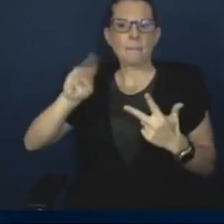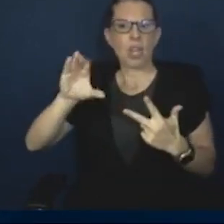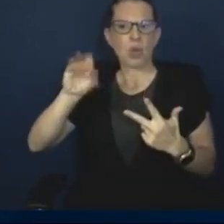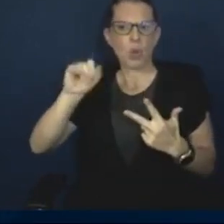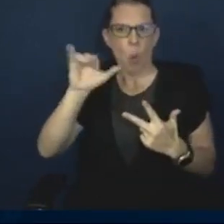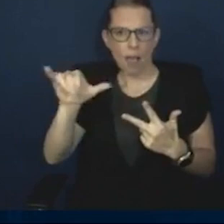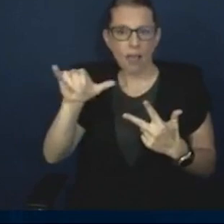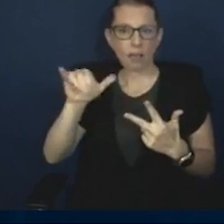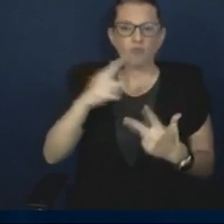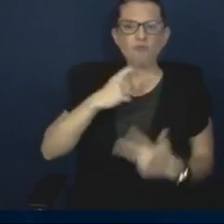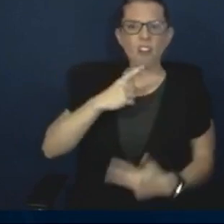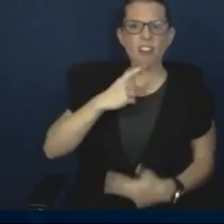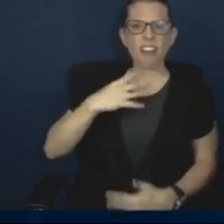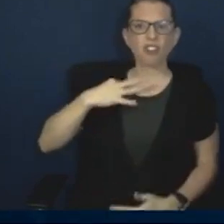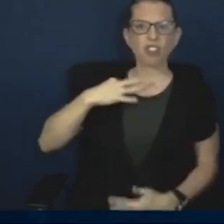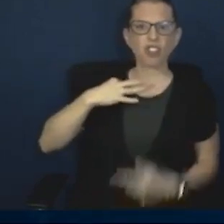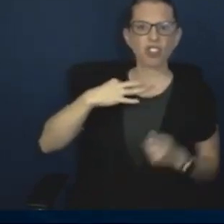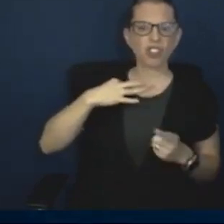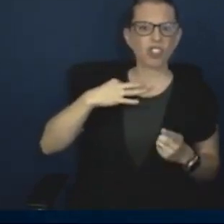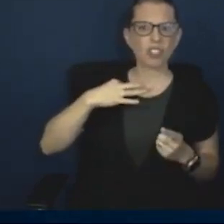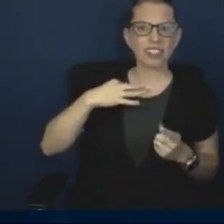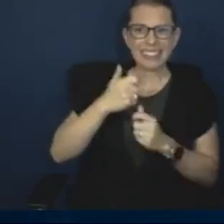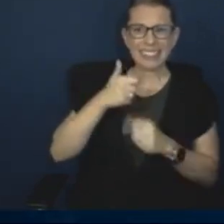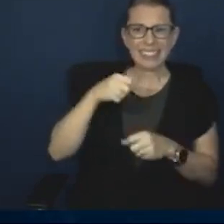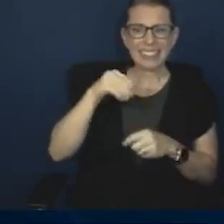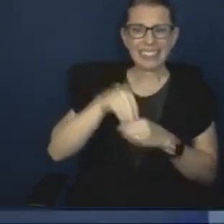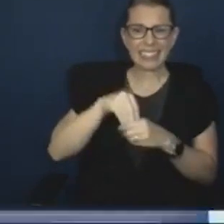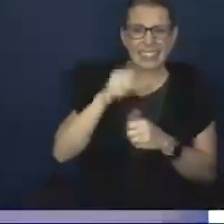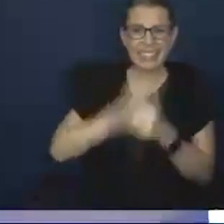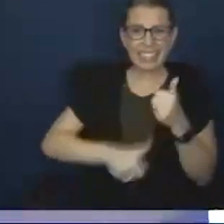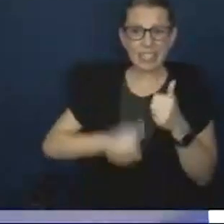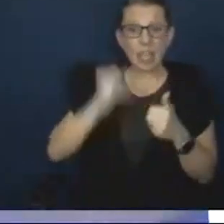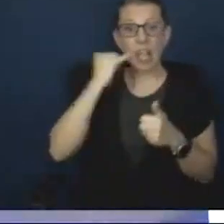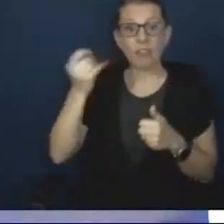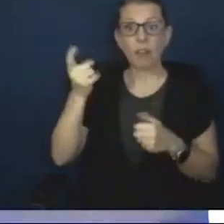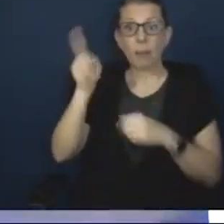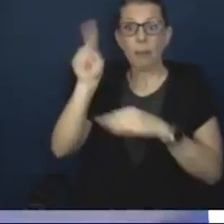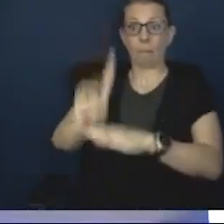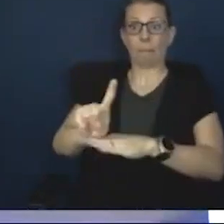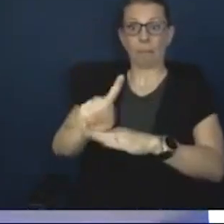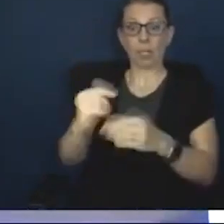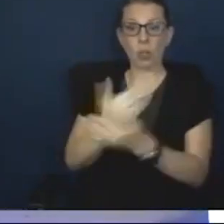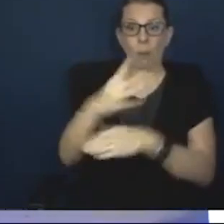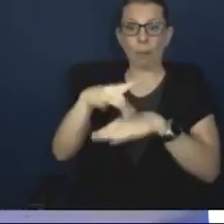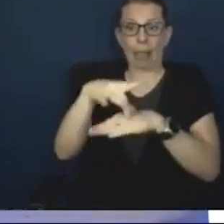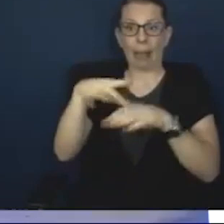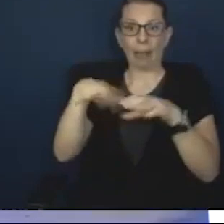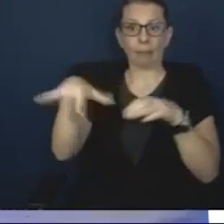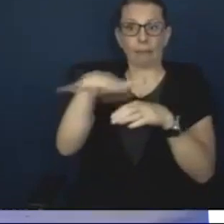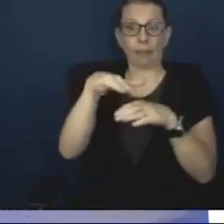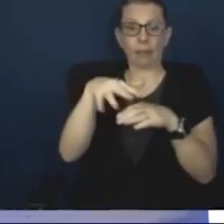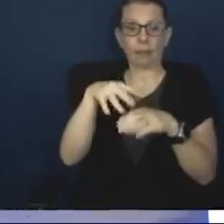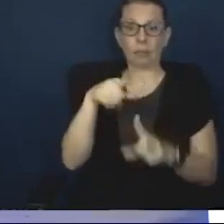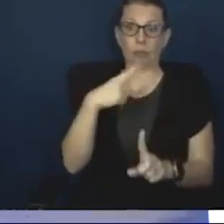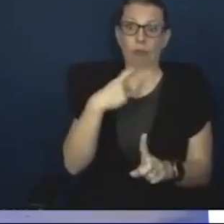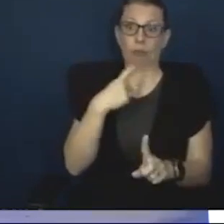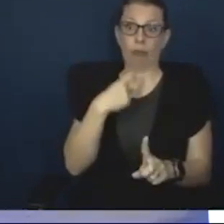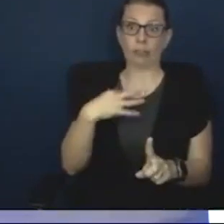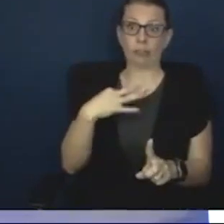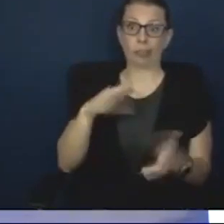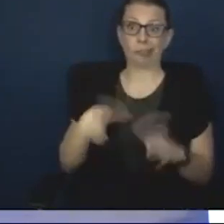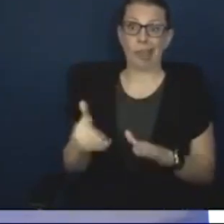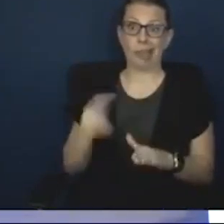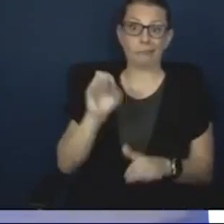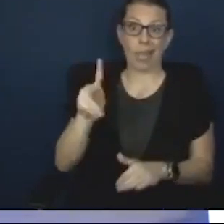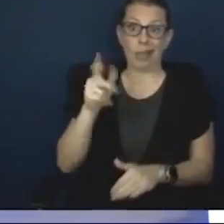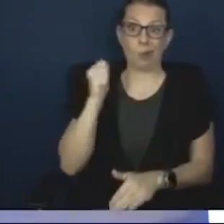there a red shirt in every episode? Yeah. Oh, yeah, they beam to a planet, the guy in the red shirt's gone. You can say, oh, he's not gonna be back. Okay, great. And so that's the same thing.